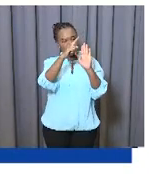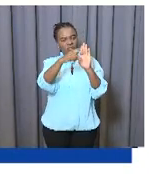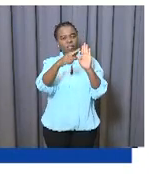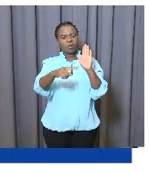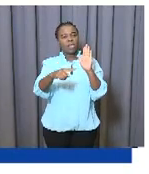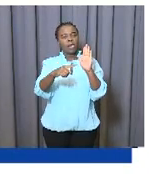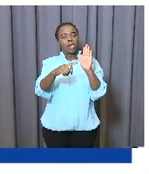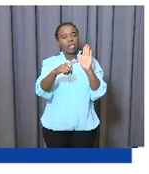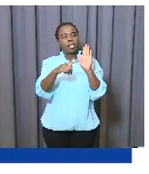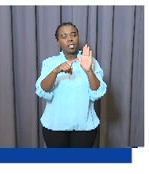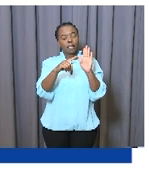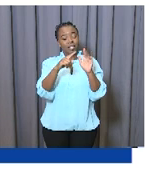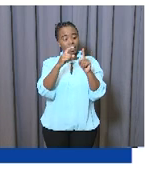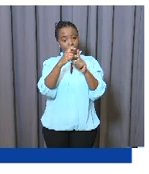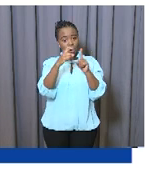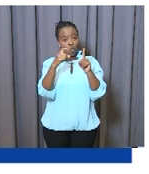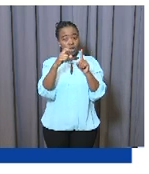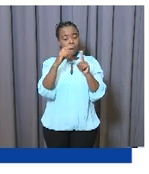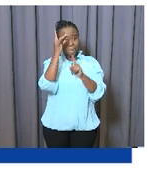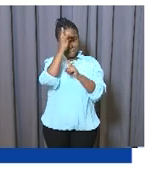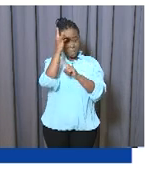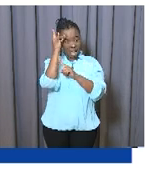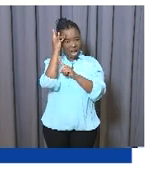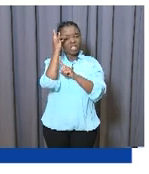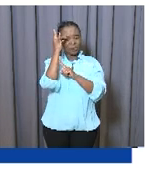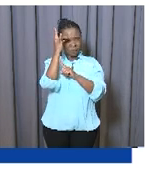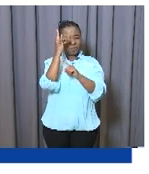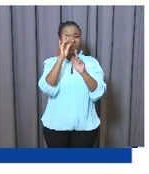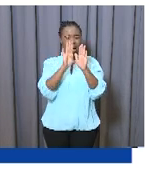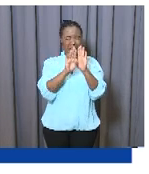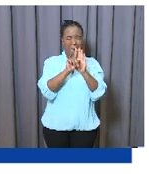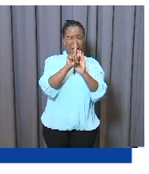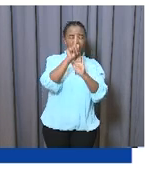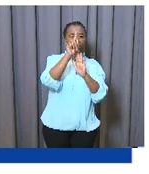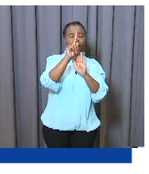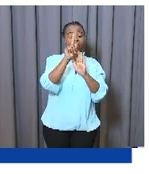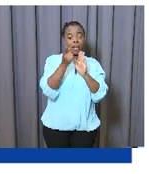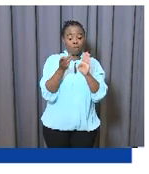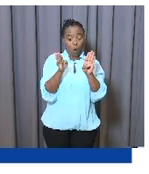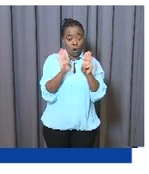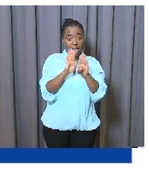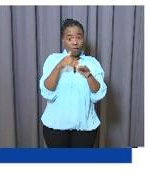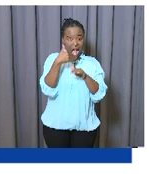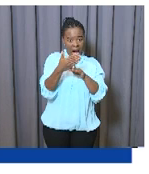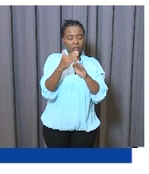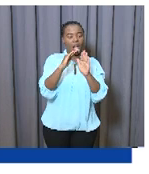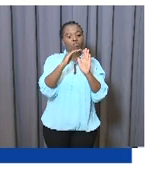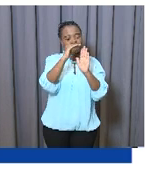the period of March, we once shot up. We came down after the lockdown in